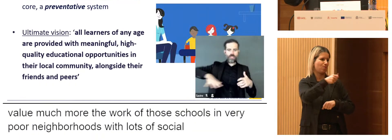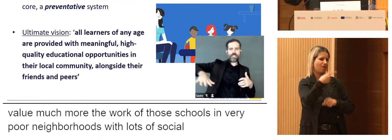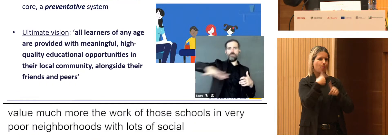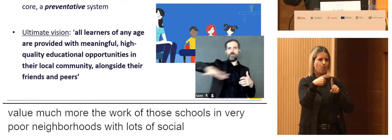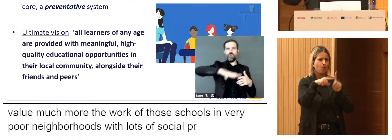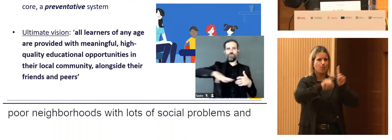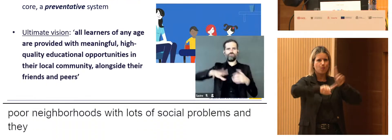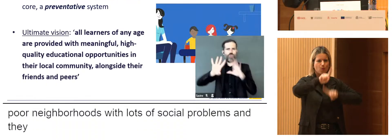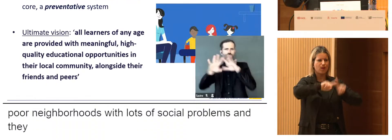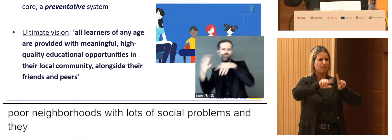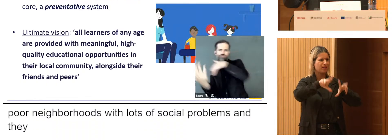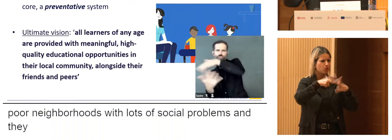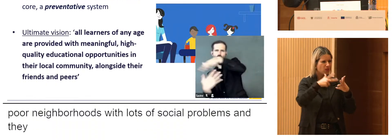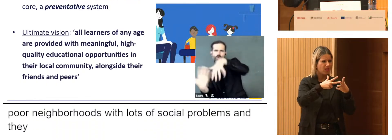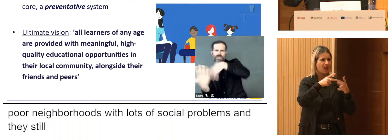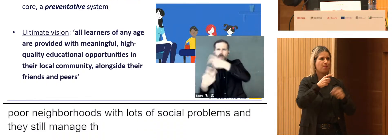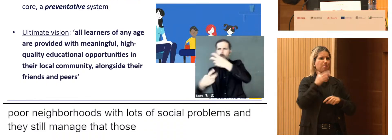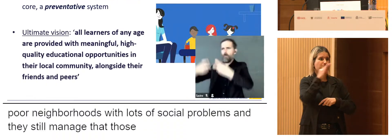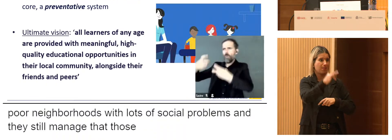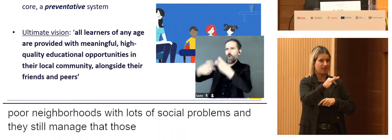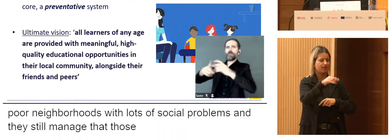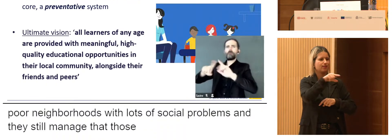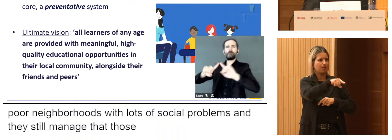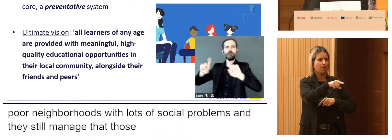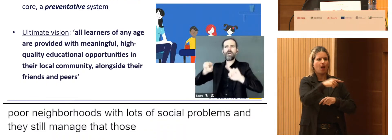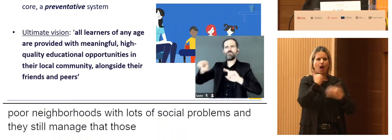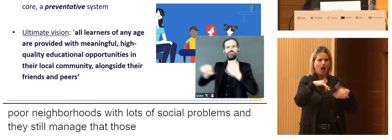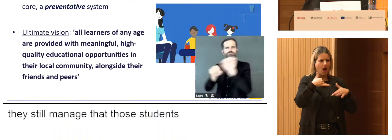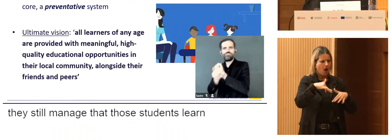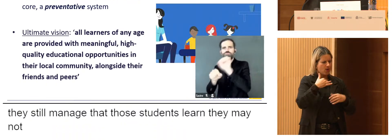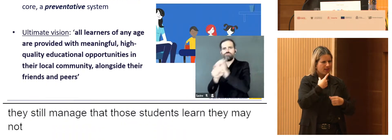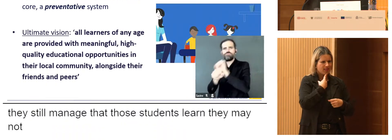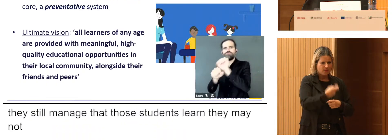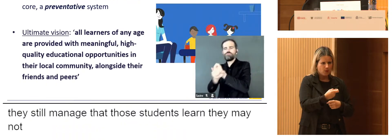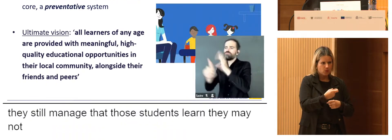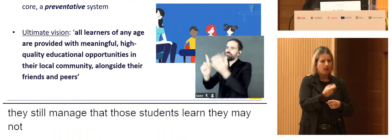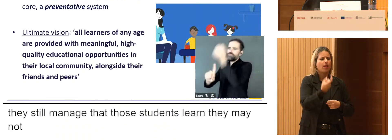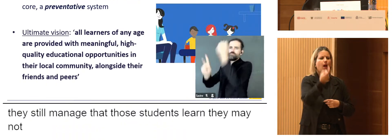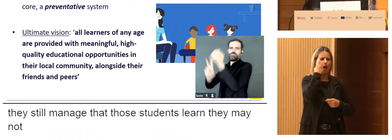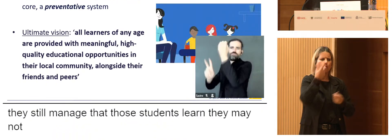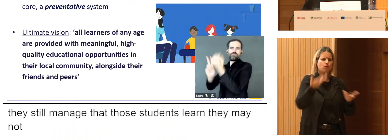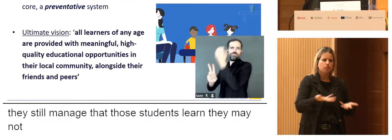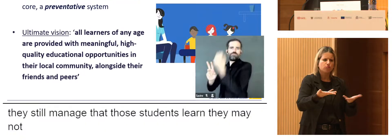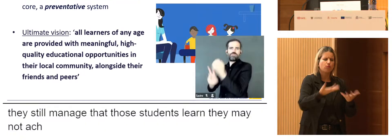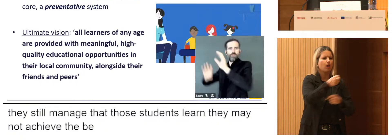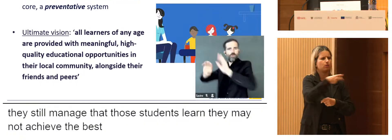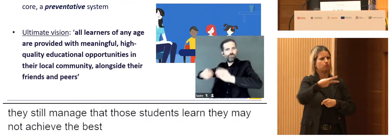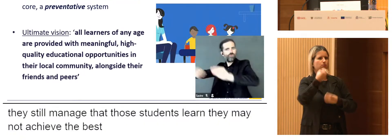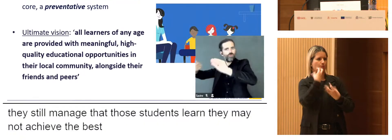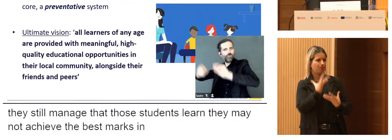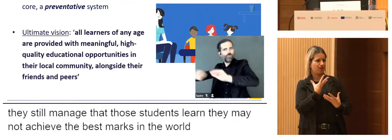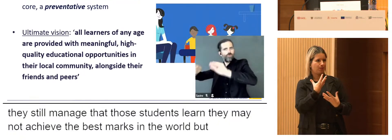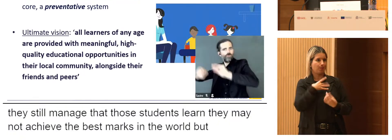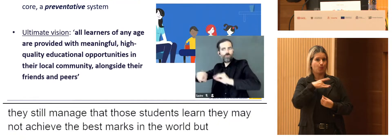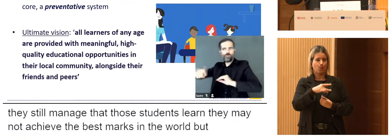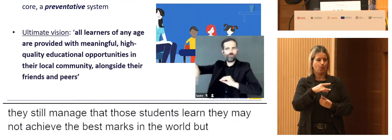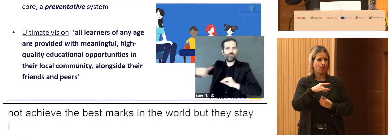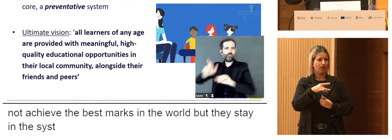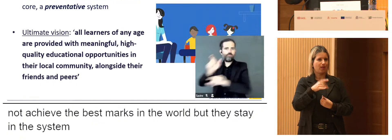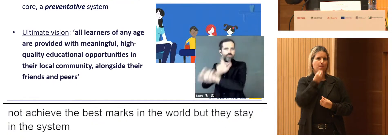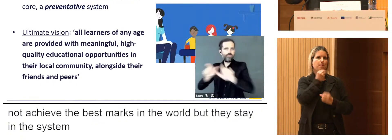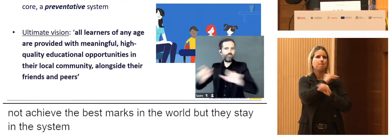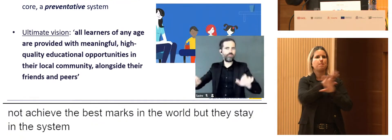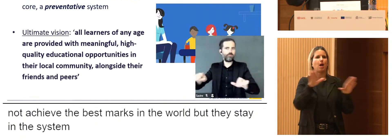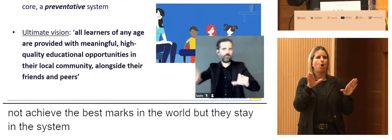still manage that those students learn. They may not achieve the best marks in the world, but they stay in the system and they